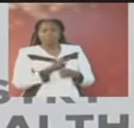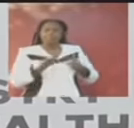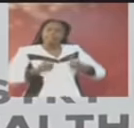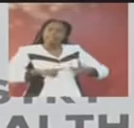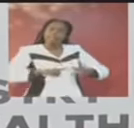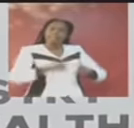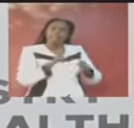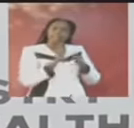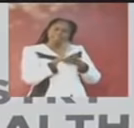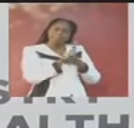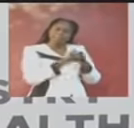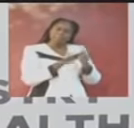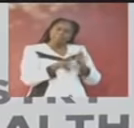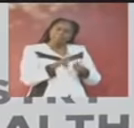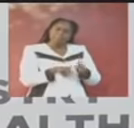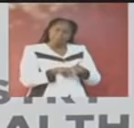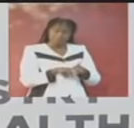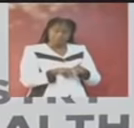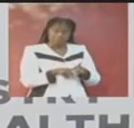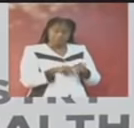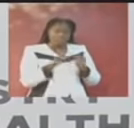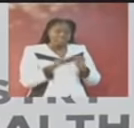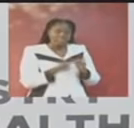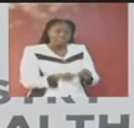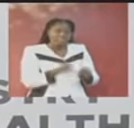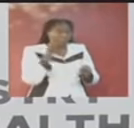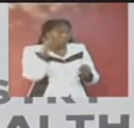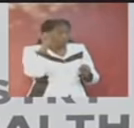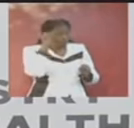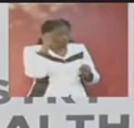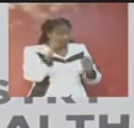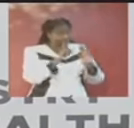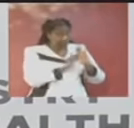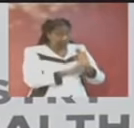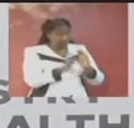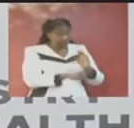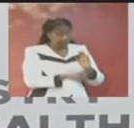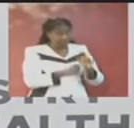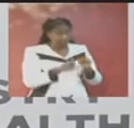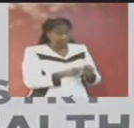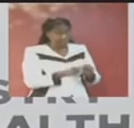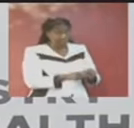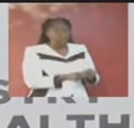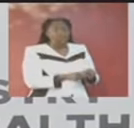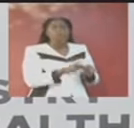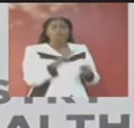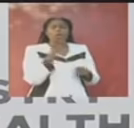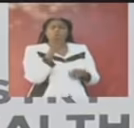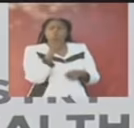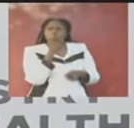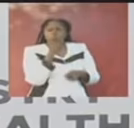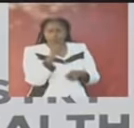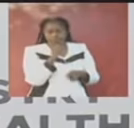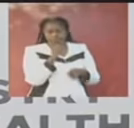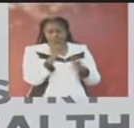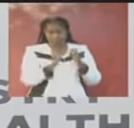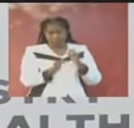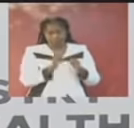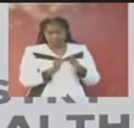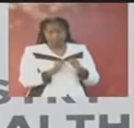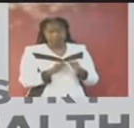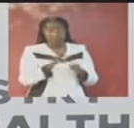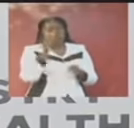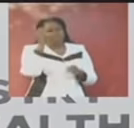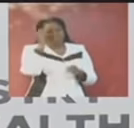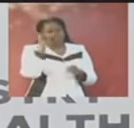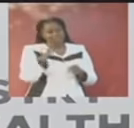home quarantine for persons who are either primary contacts or are confirmed COVID-19